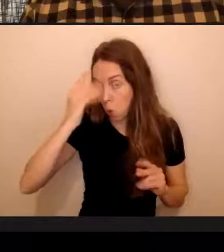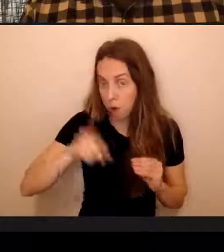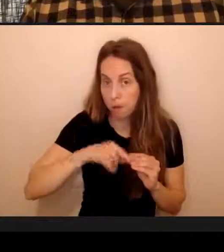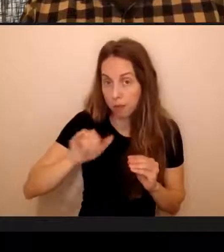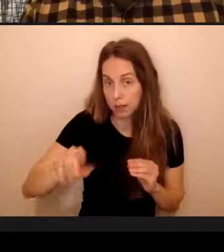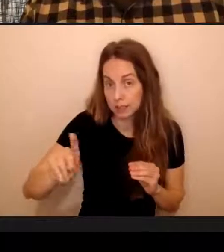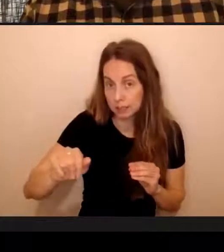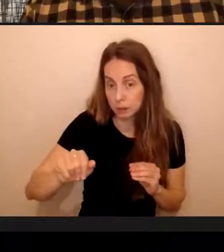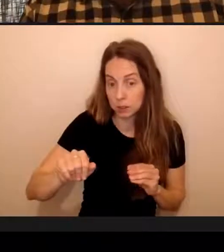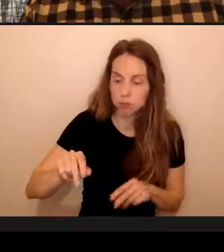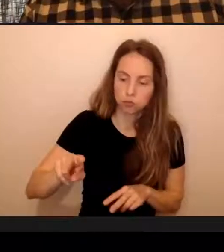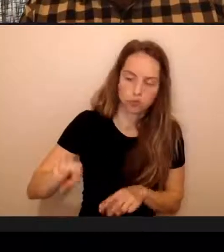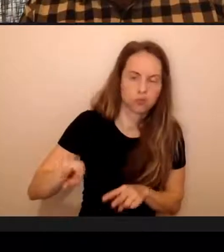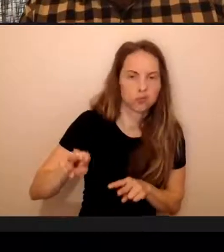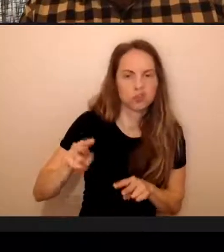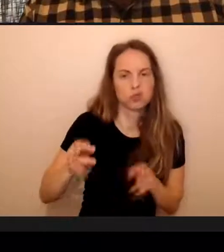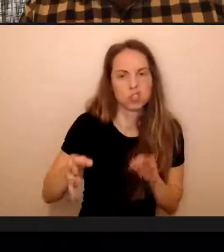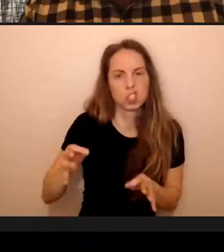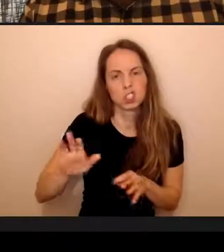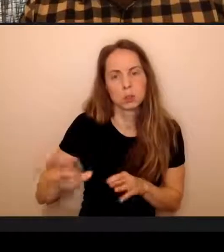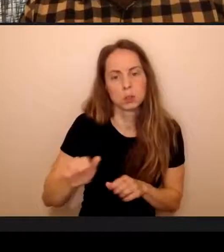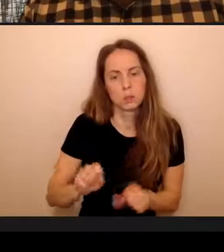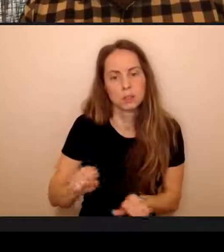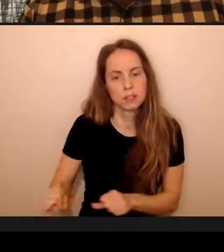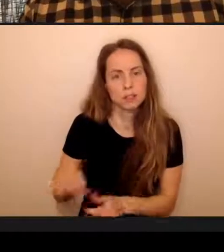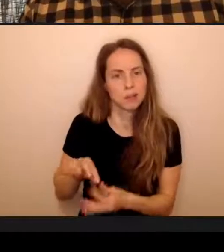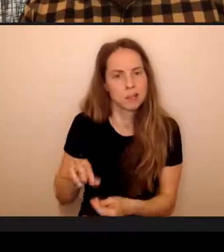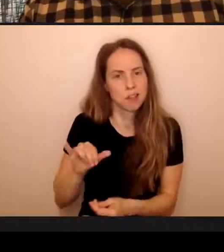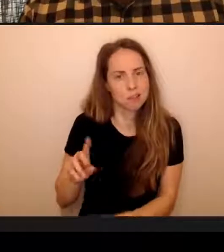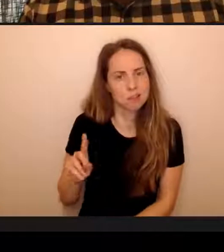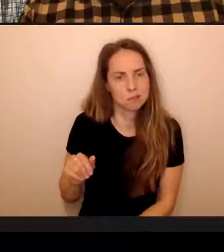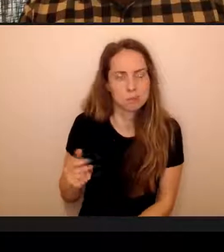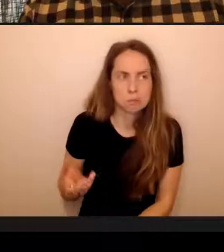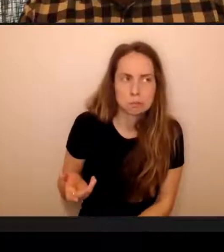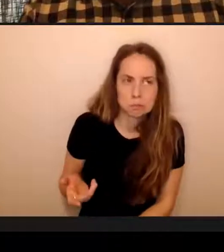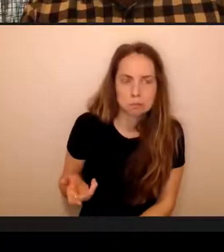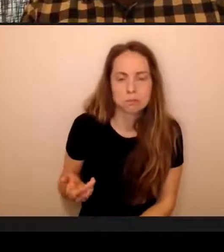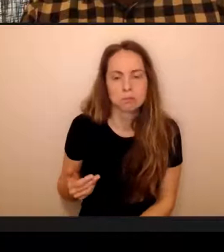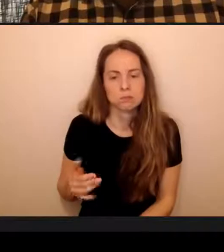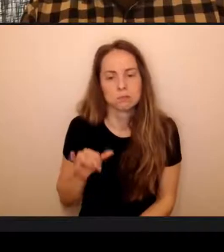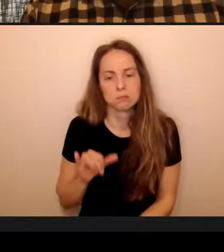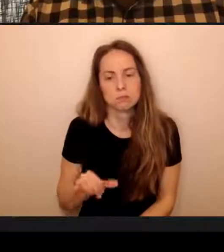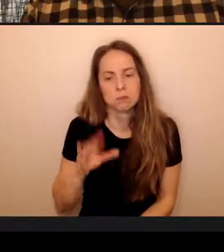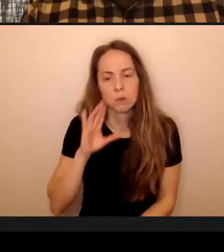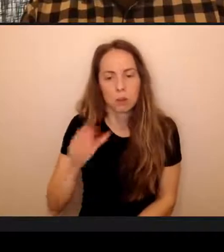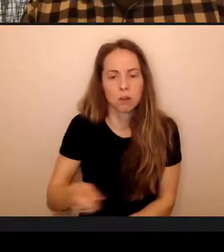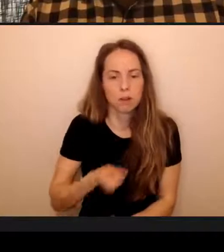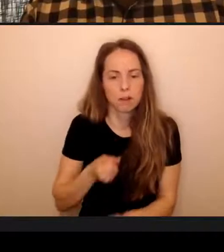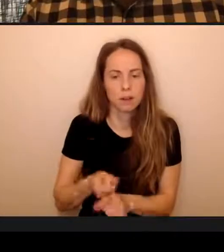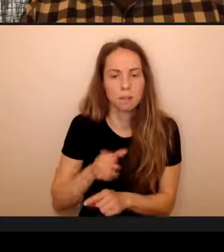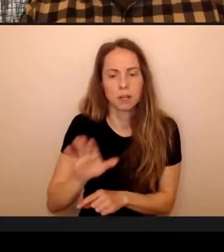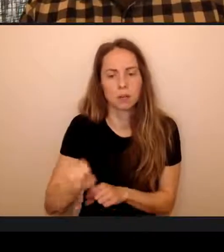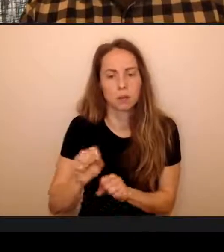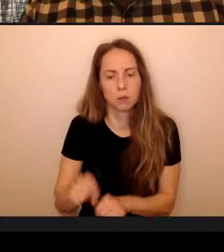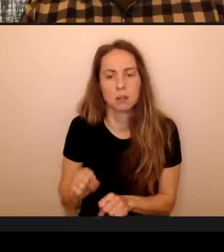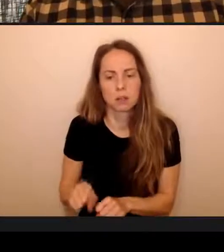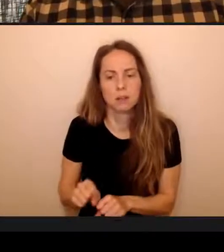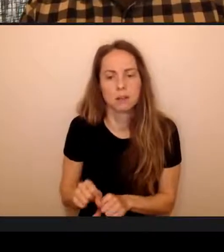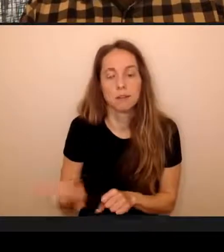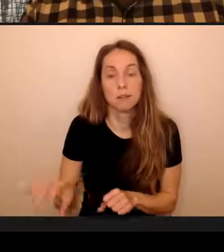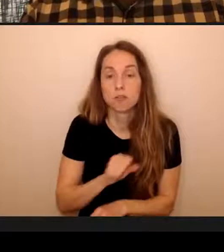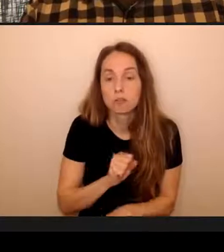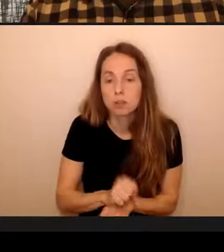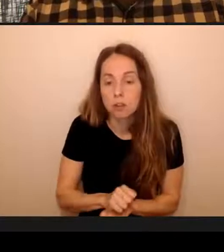judge your ability based on it, then that's going to impact your ability to be employed or to